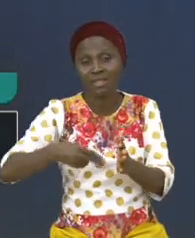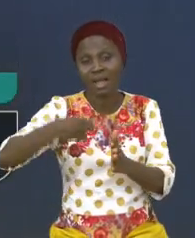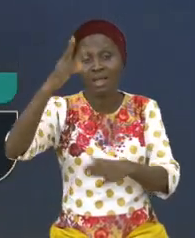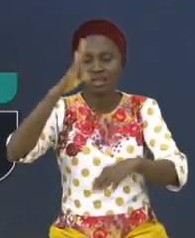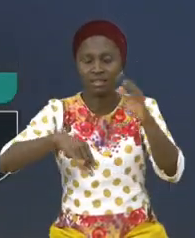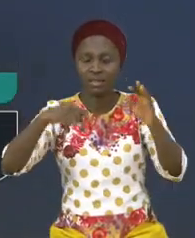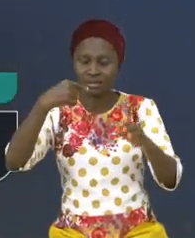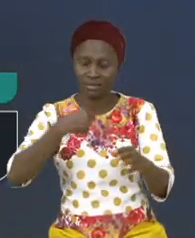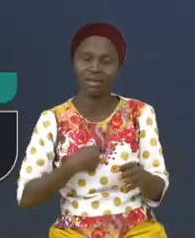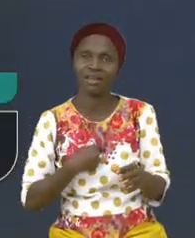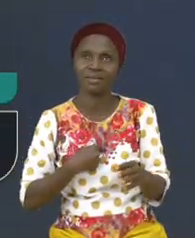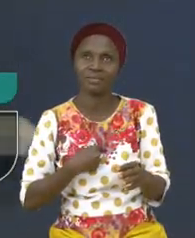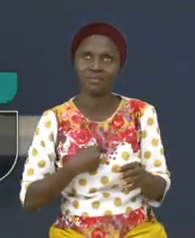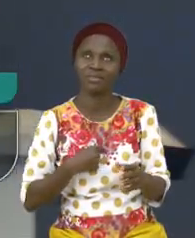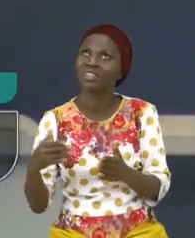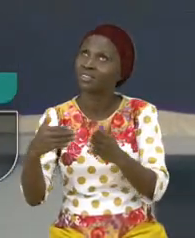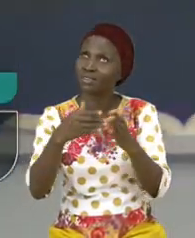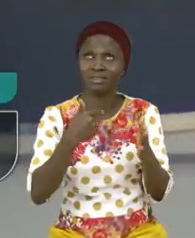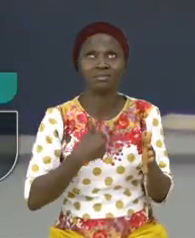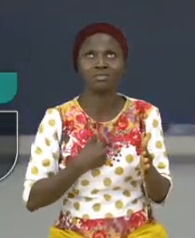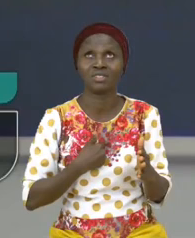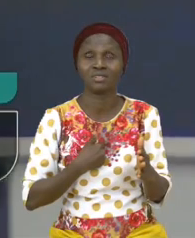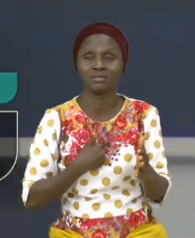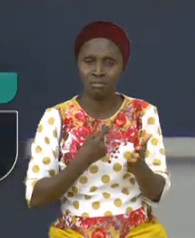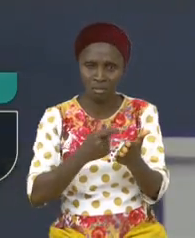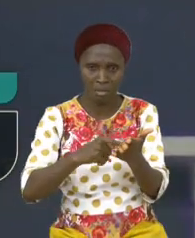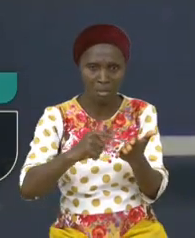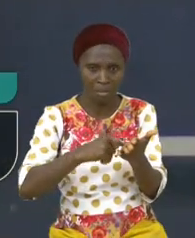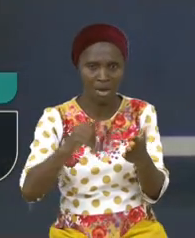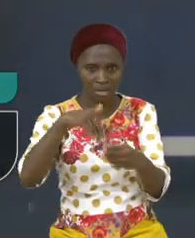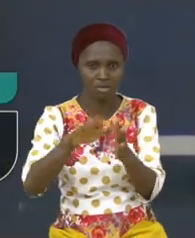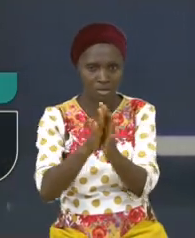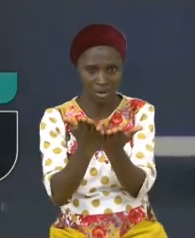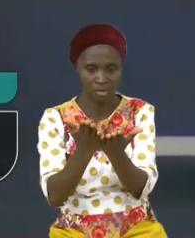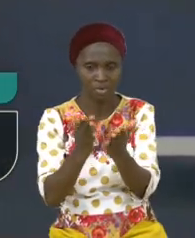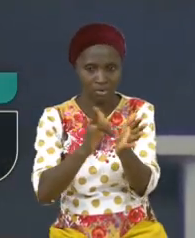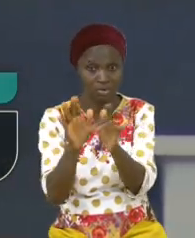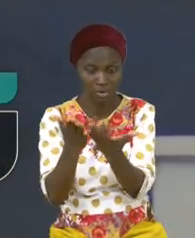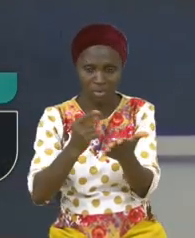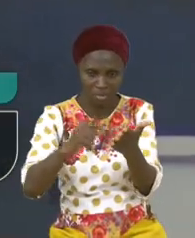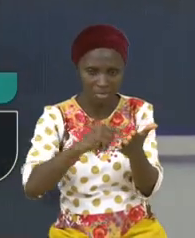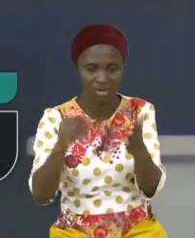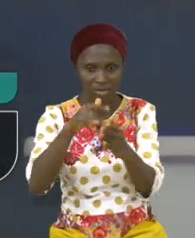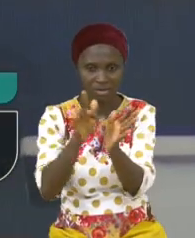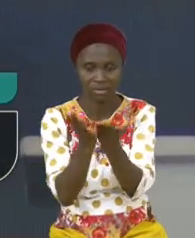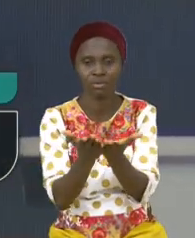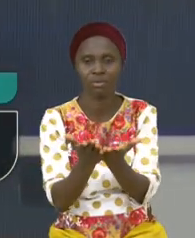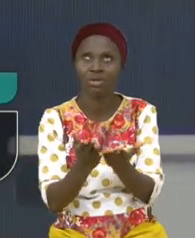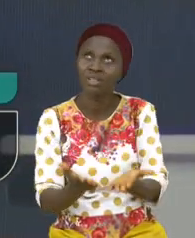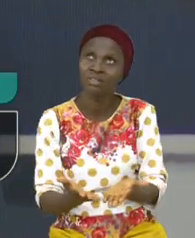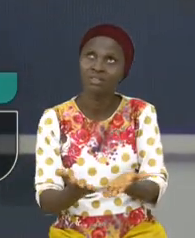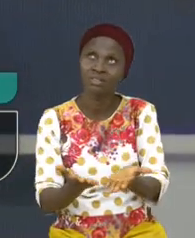than I. Lead me. Mark that in your Bible. Lead me to the rock that is